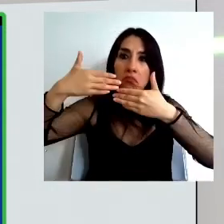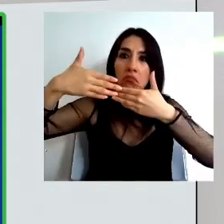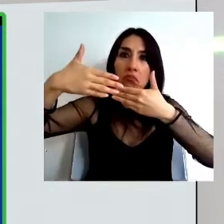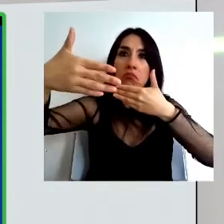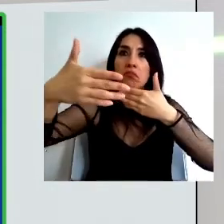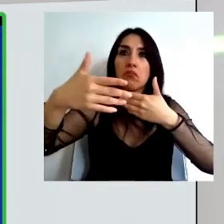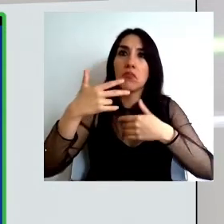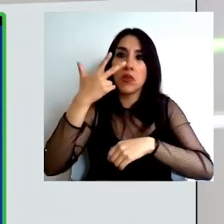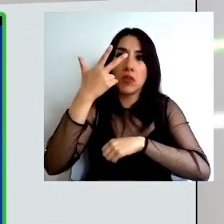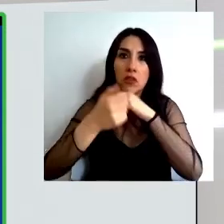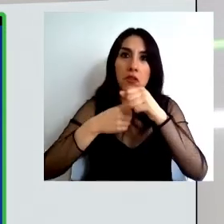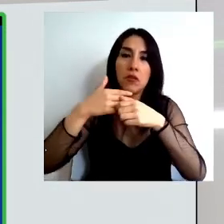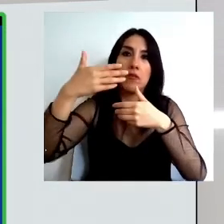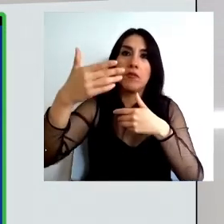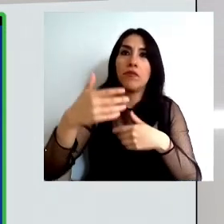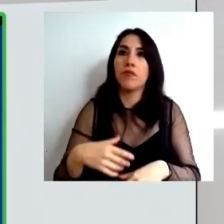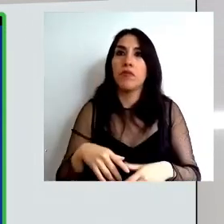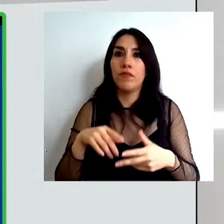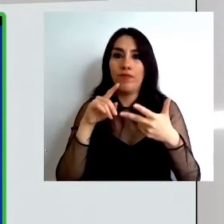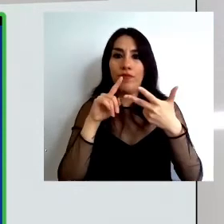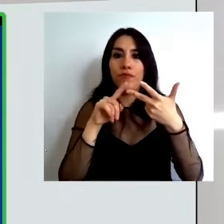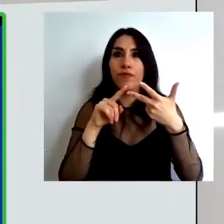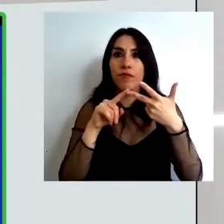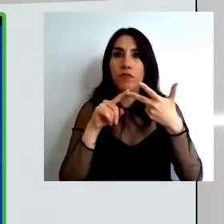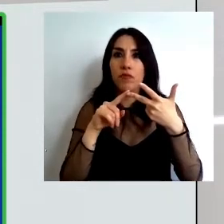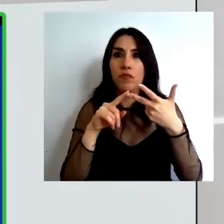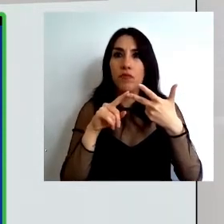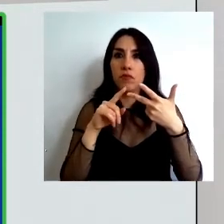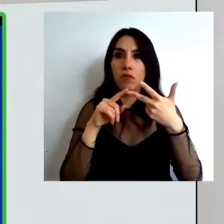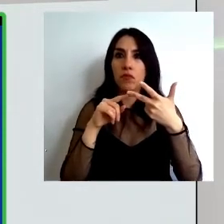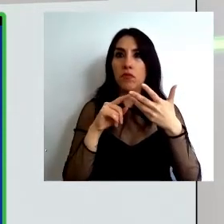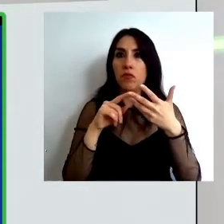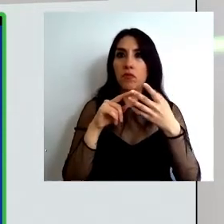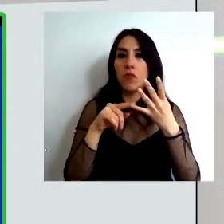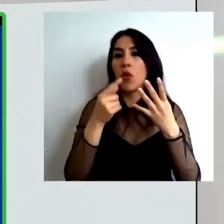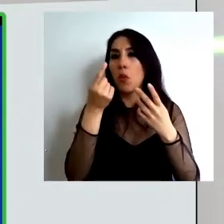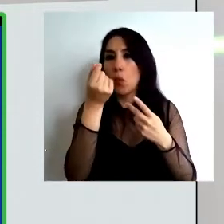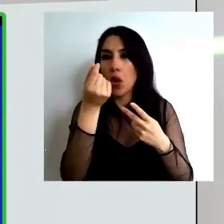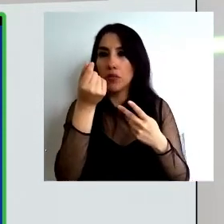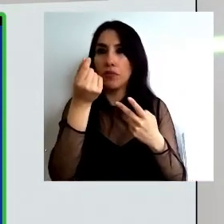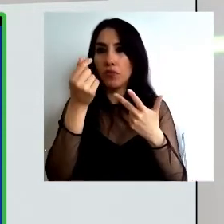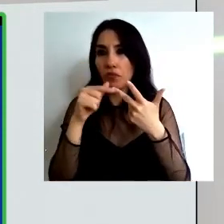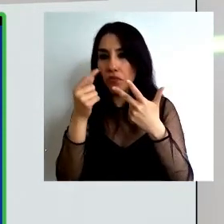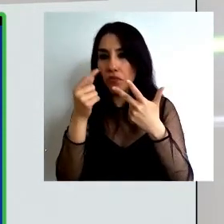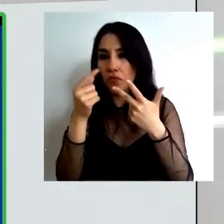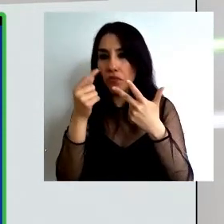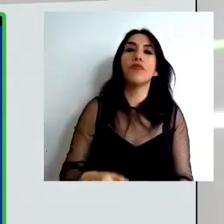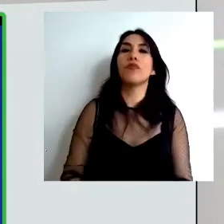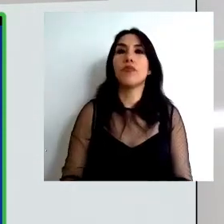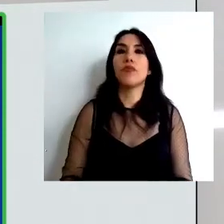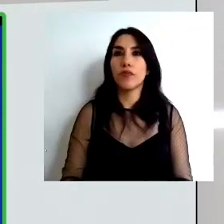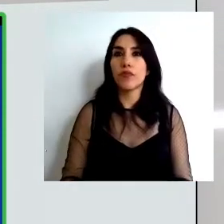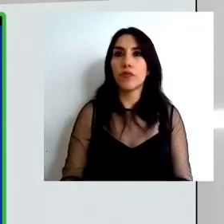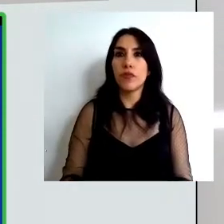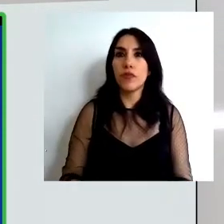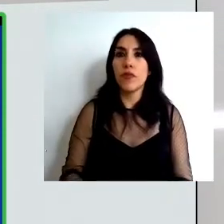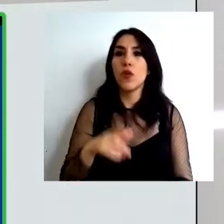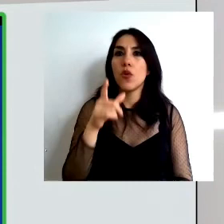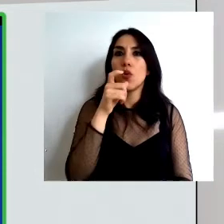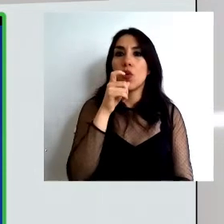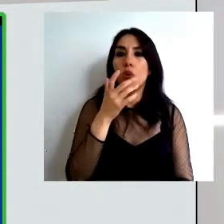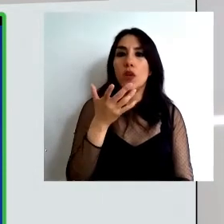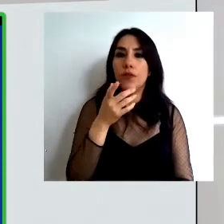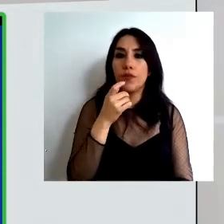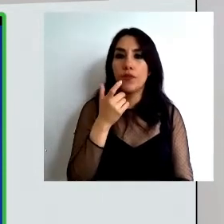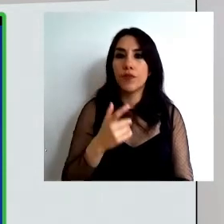And this is a quite good number to measure. So if you have your goal, you can measure if you reached it. And you can